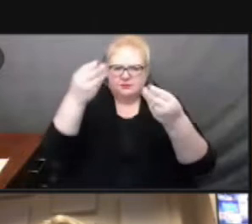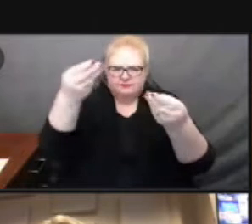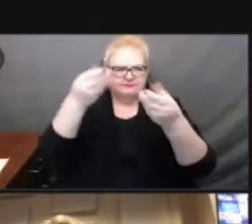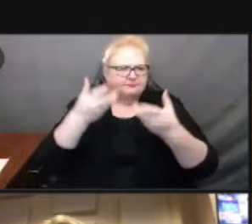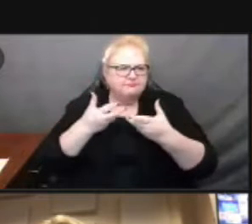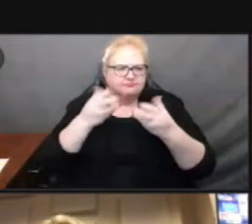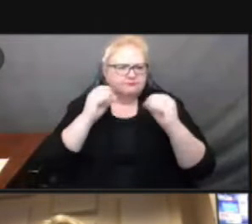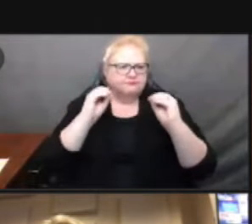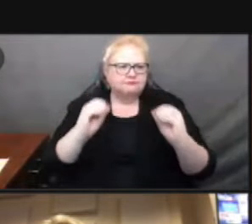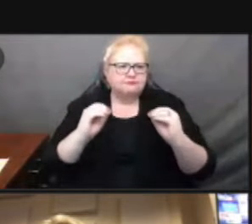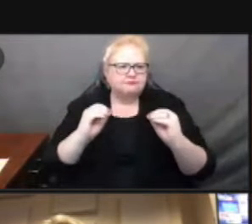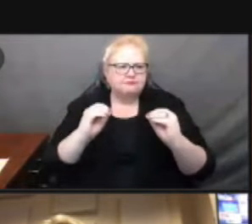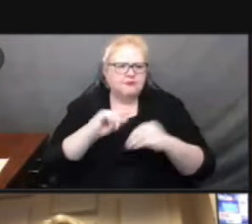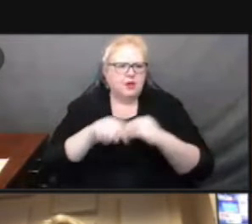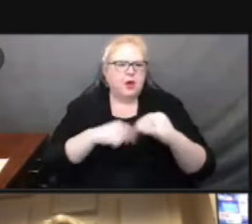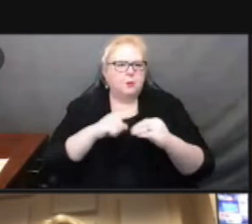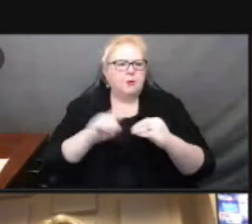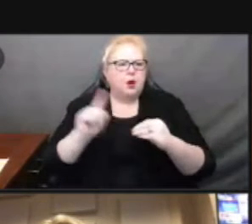think